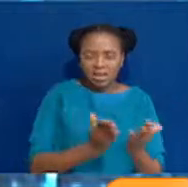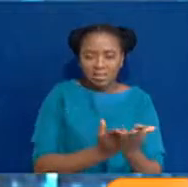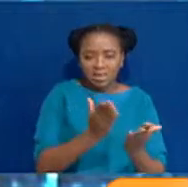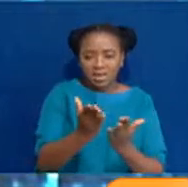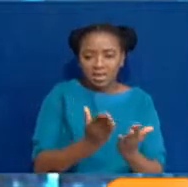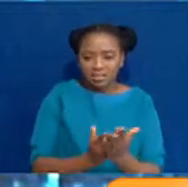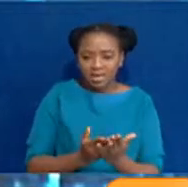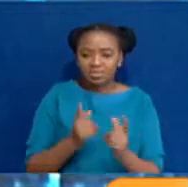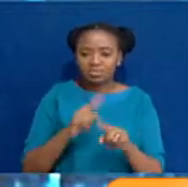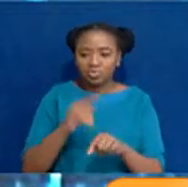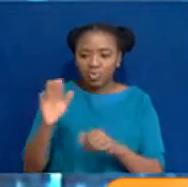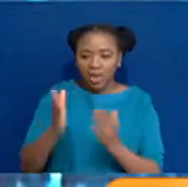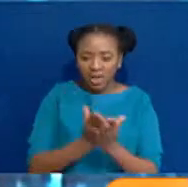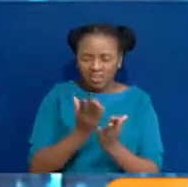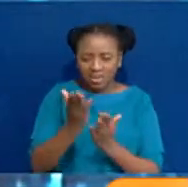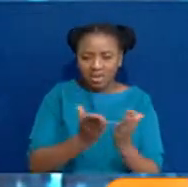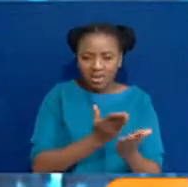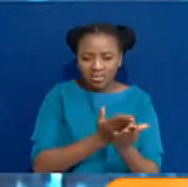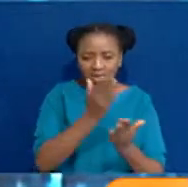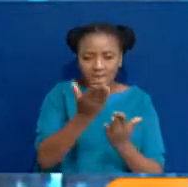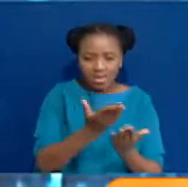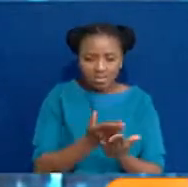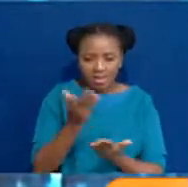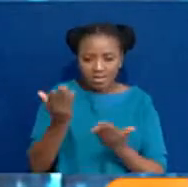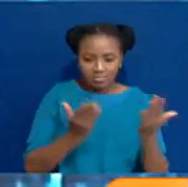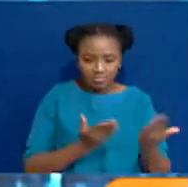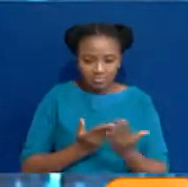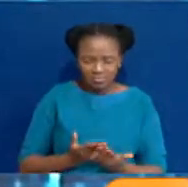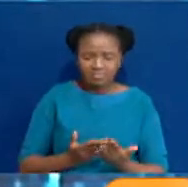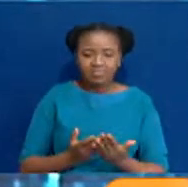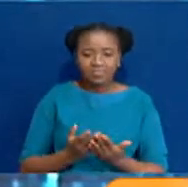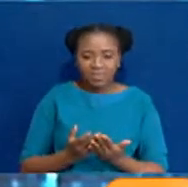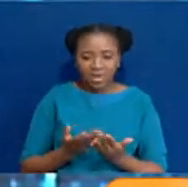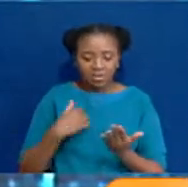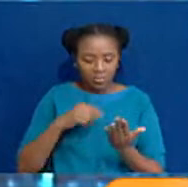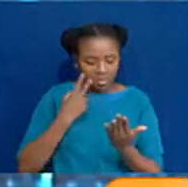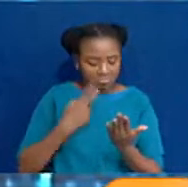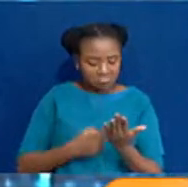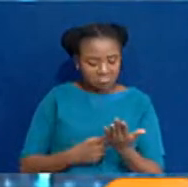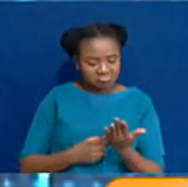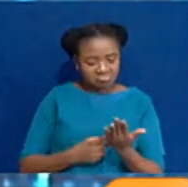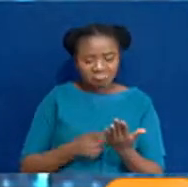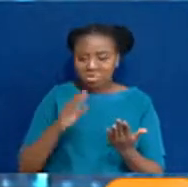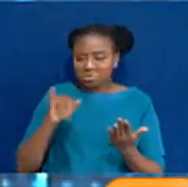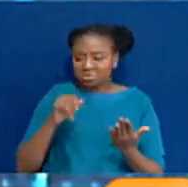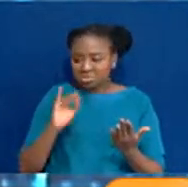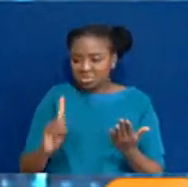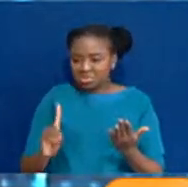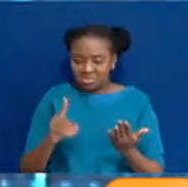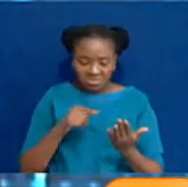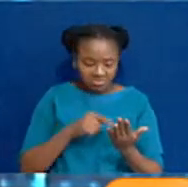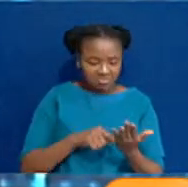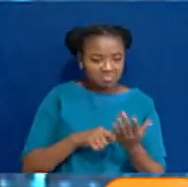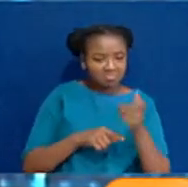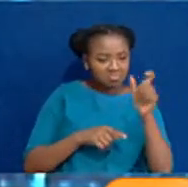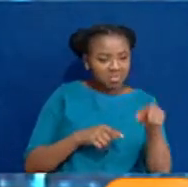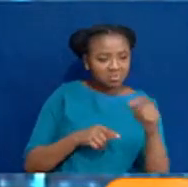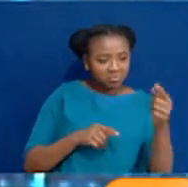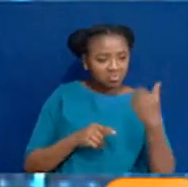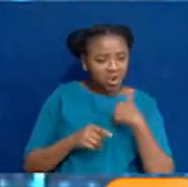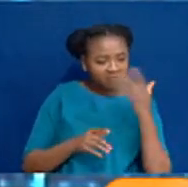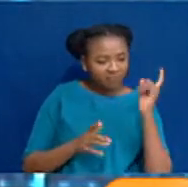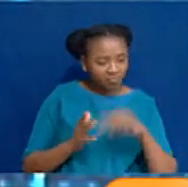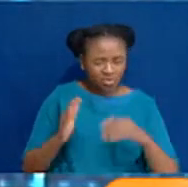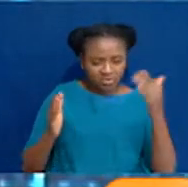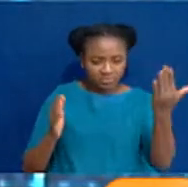the applications come, what then you use as a checklist is your job description and person specification. Okay. So you